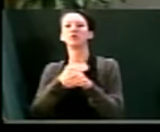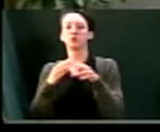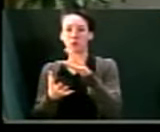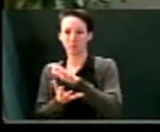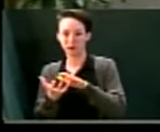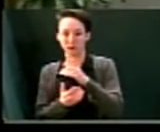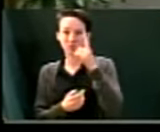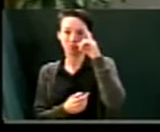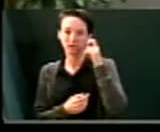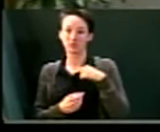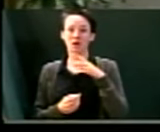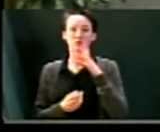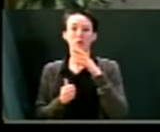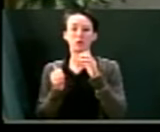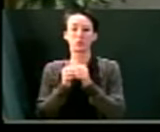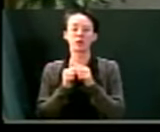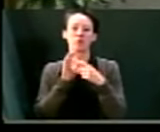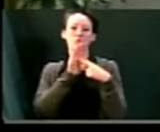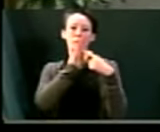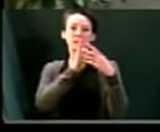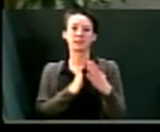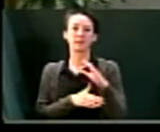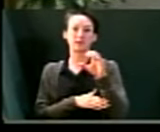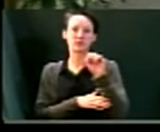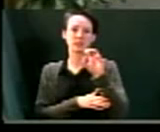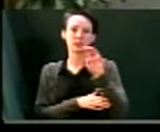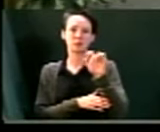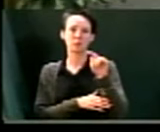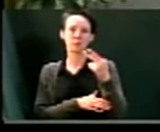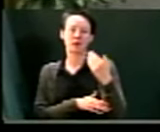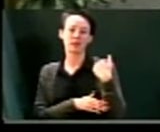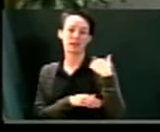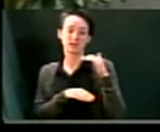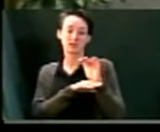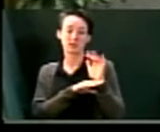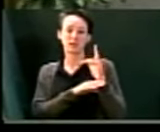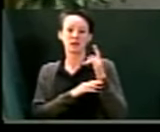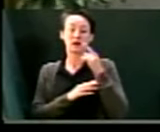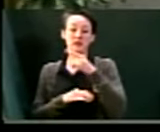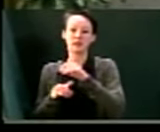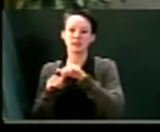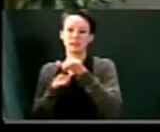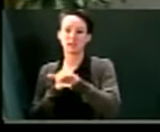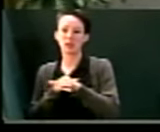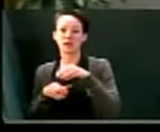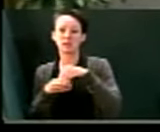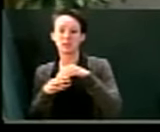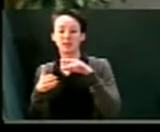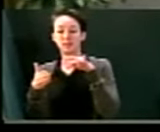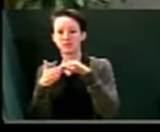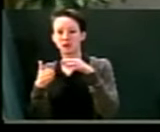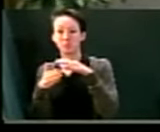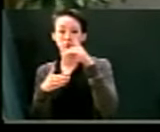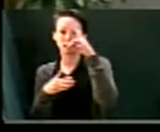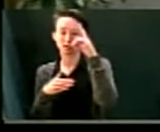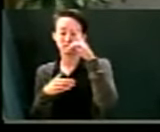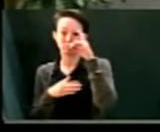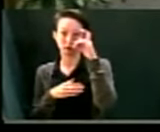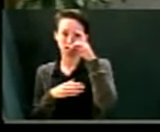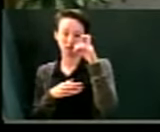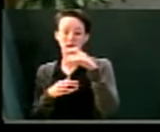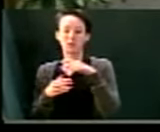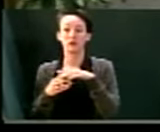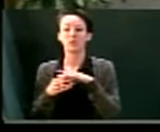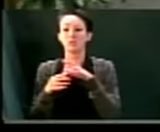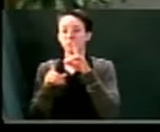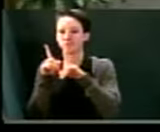I talked with Representative Smith last night after he'd spent all day in the summer study grilling the DOE,